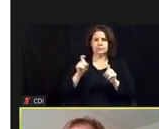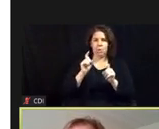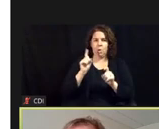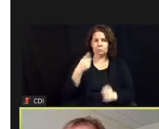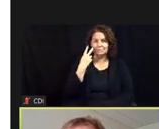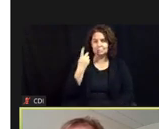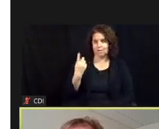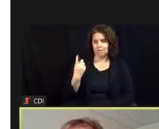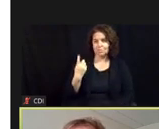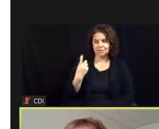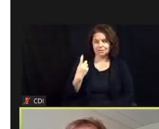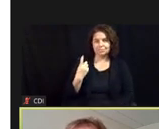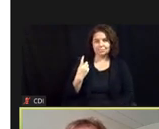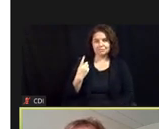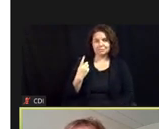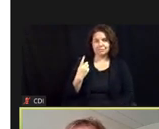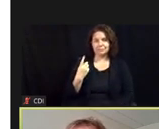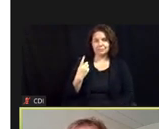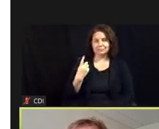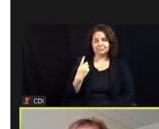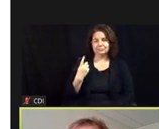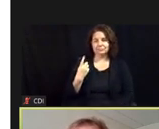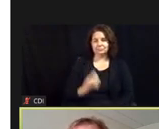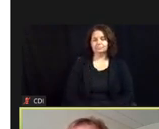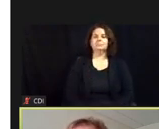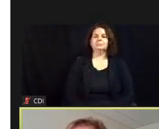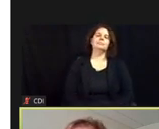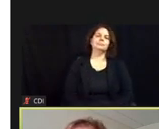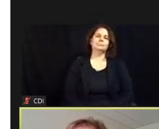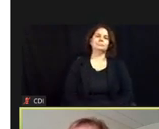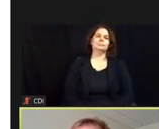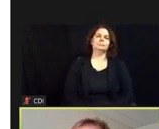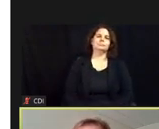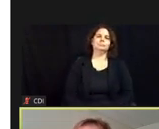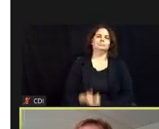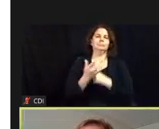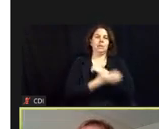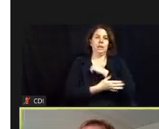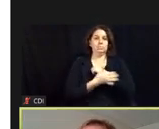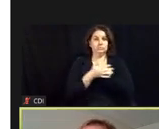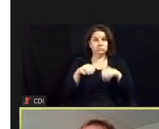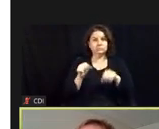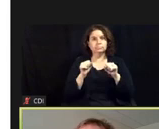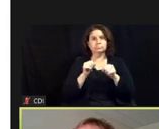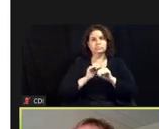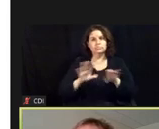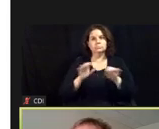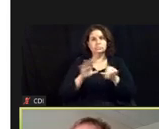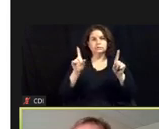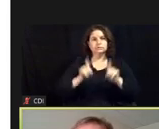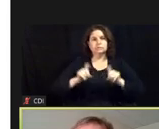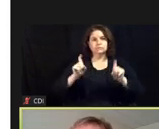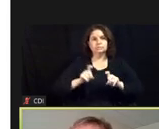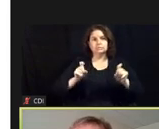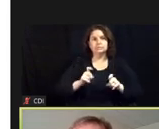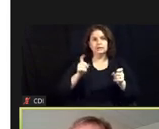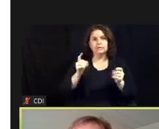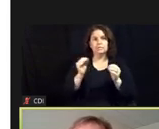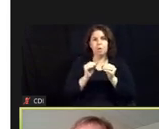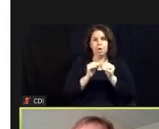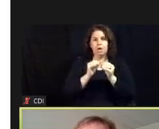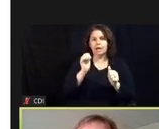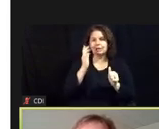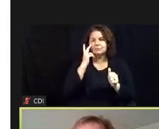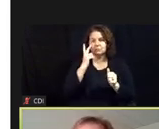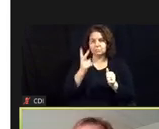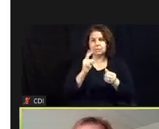you had tested. Counties that find more, they do more testing, find more cases. So there's a mathematical formula that the state applies